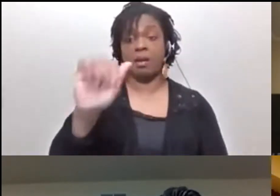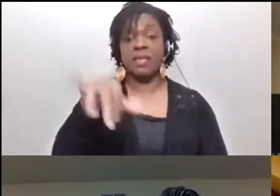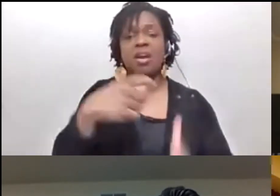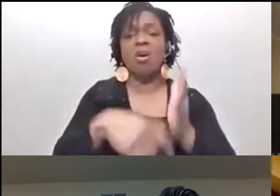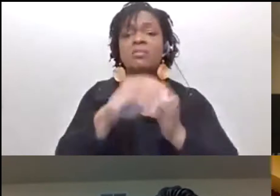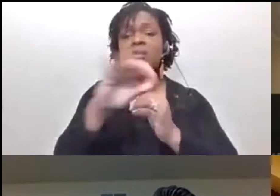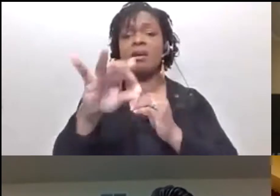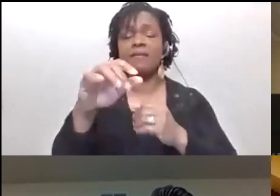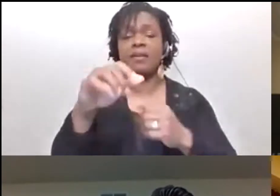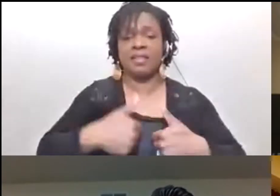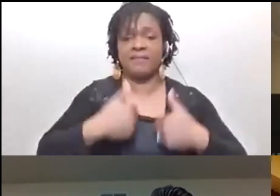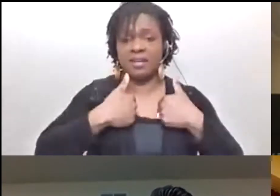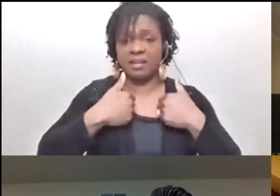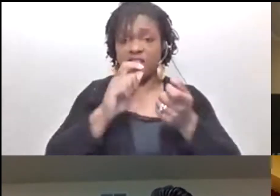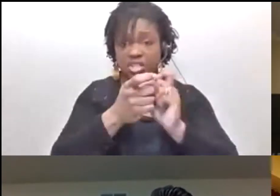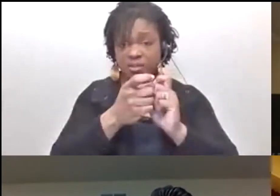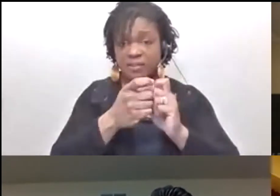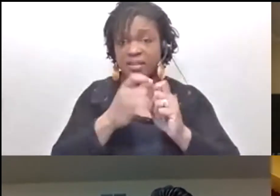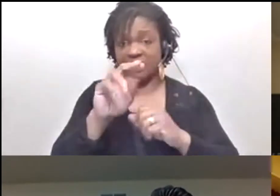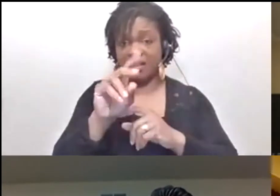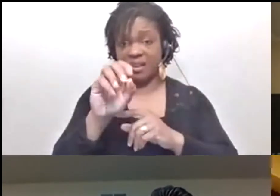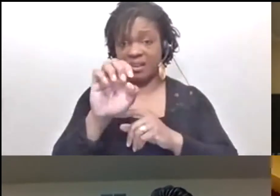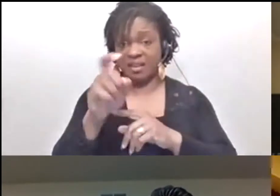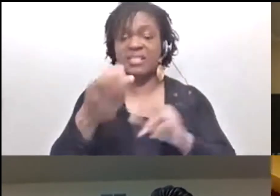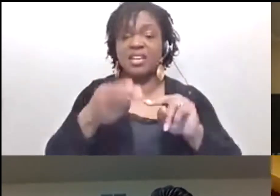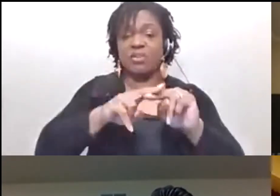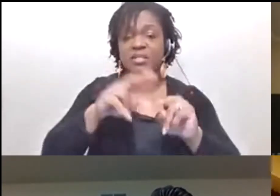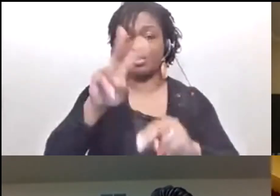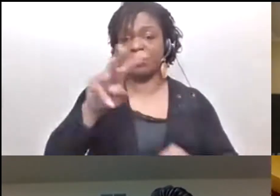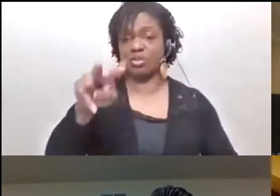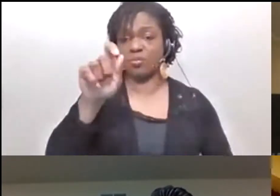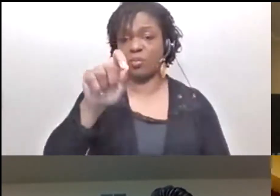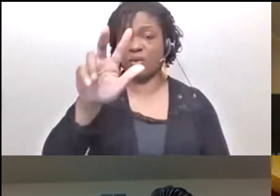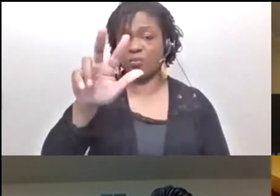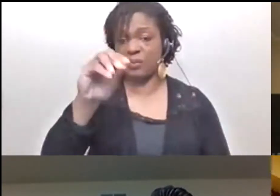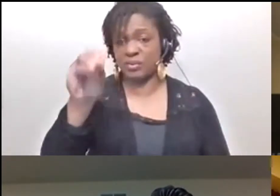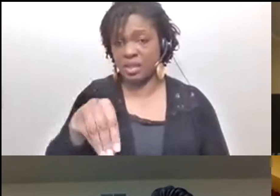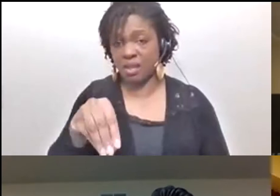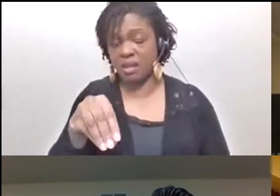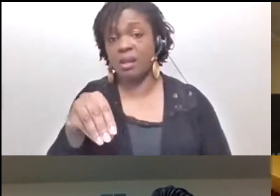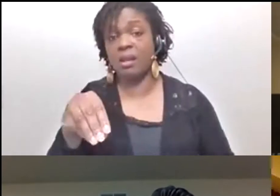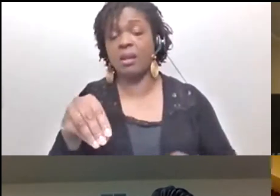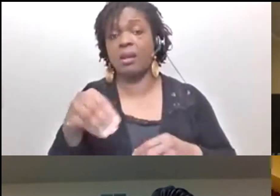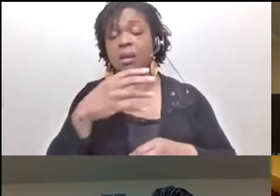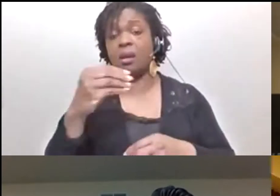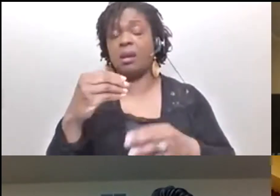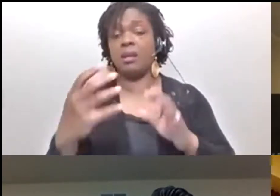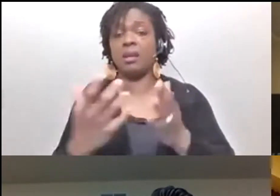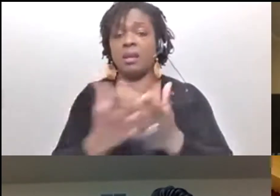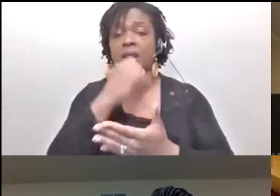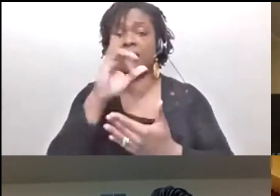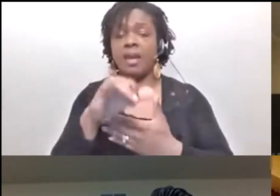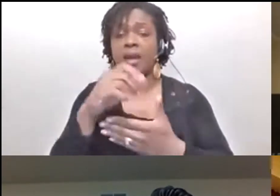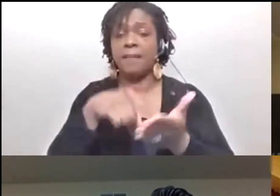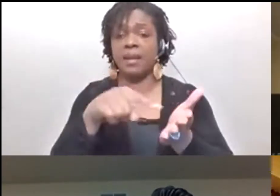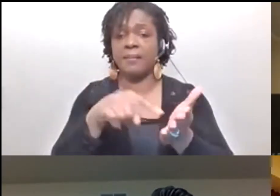index, increasing it by 22.3%, getting the payments are